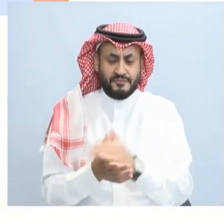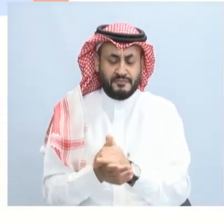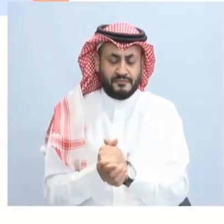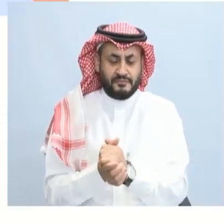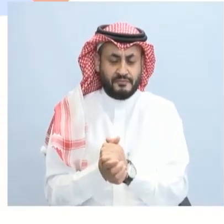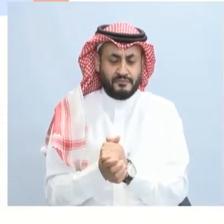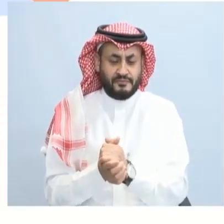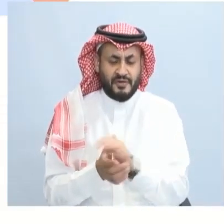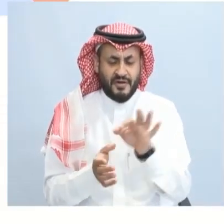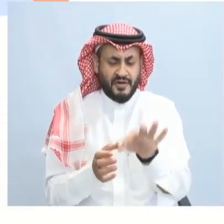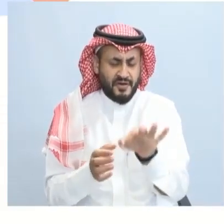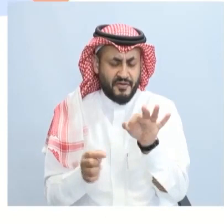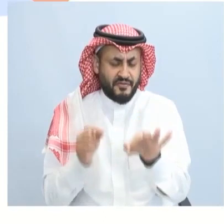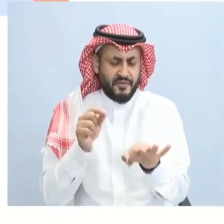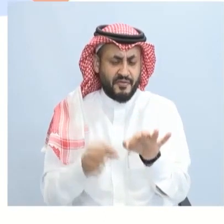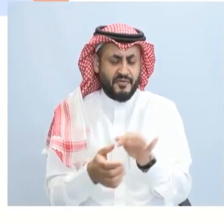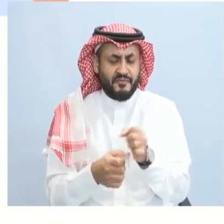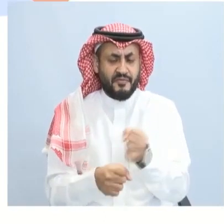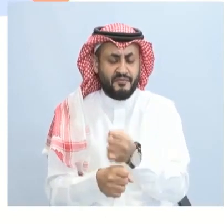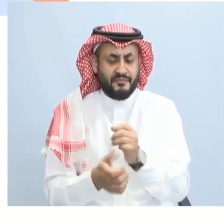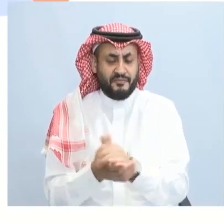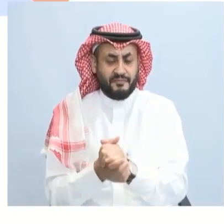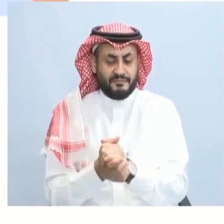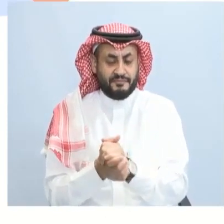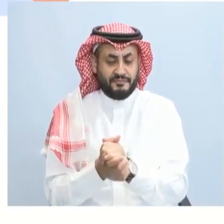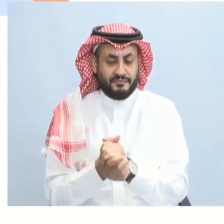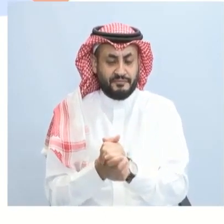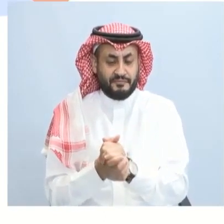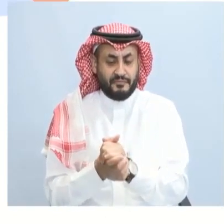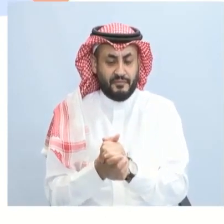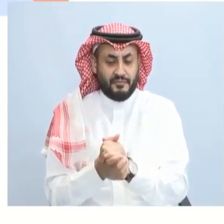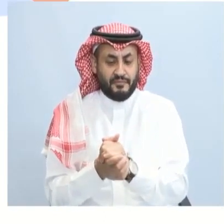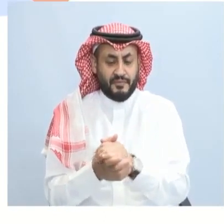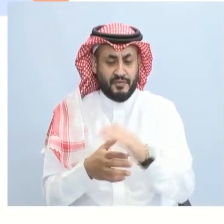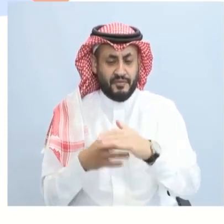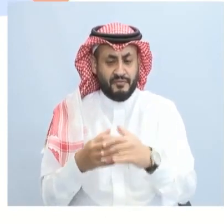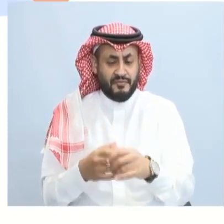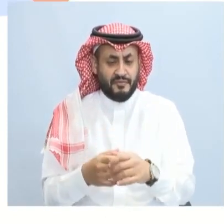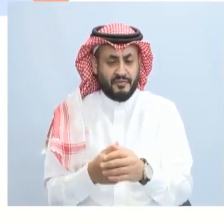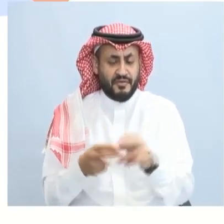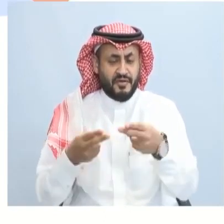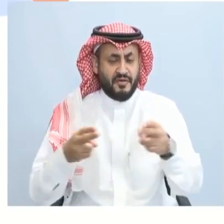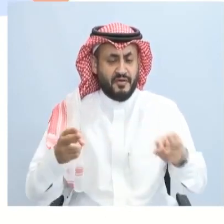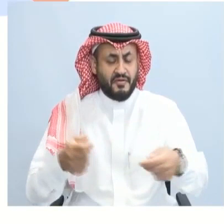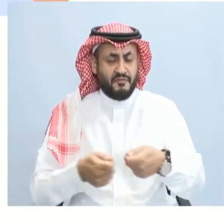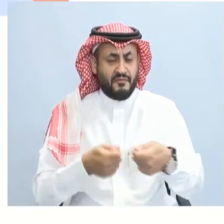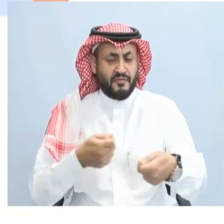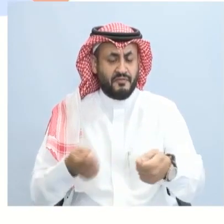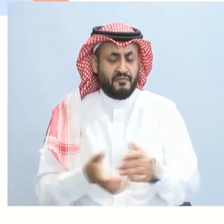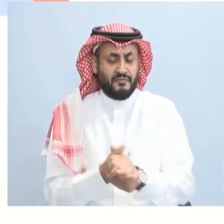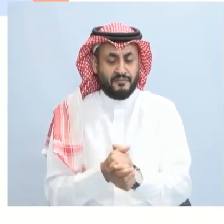use specific phrases in discussion and to enumerate the appearance of different forms of money through a listening